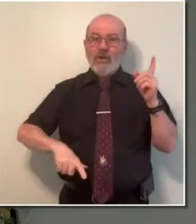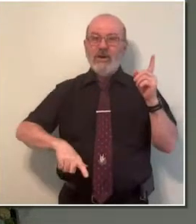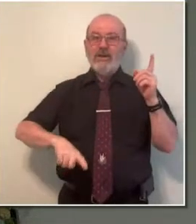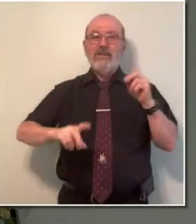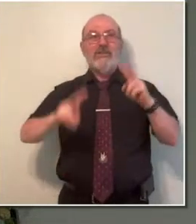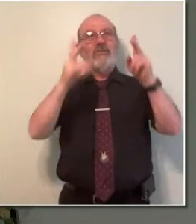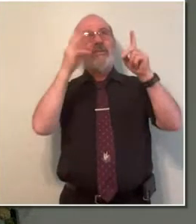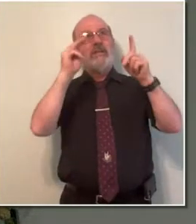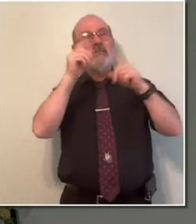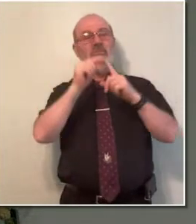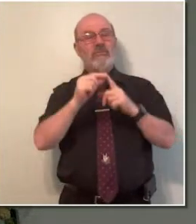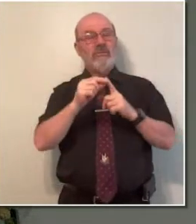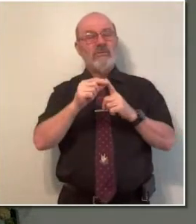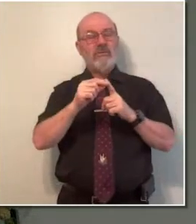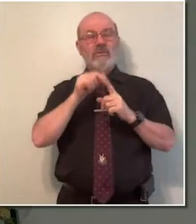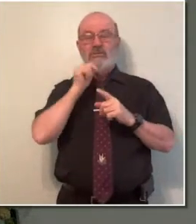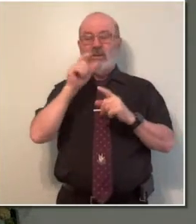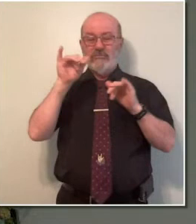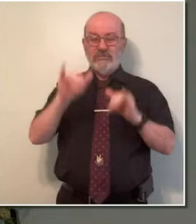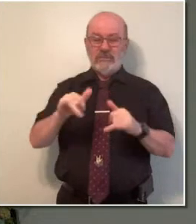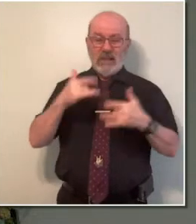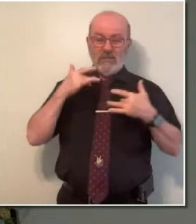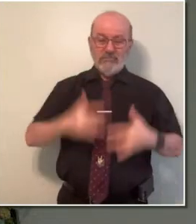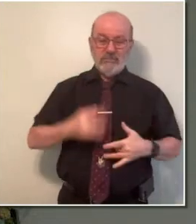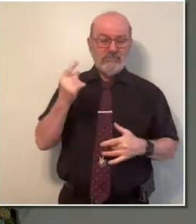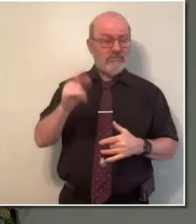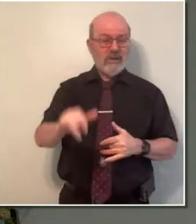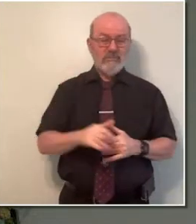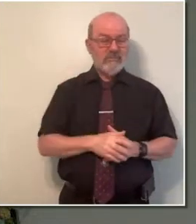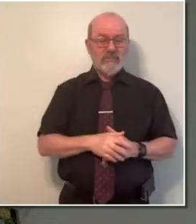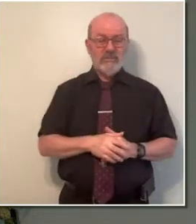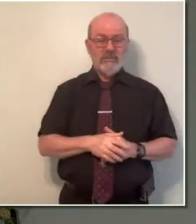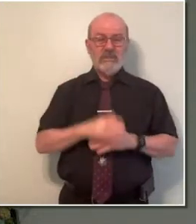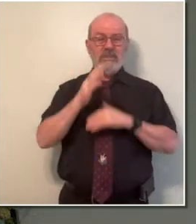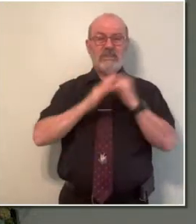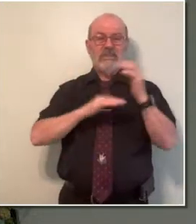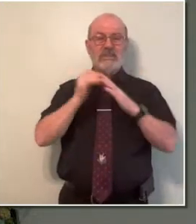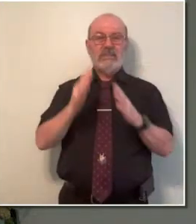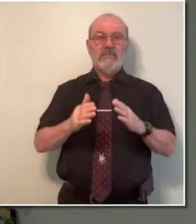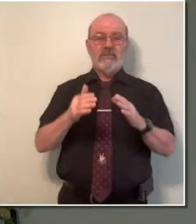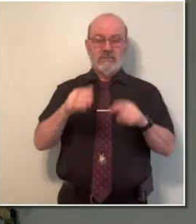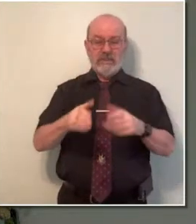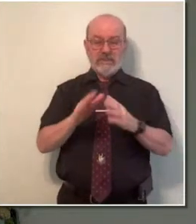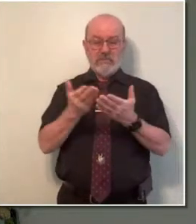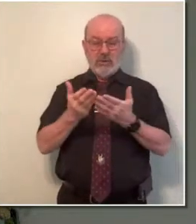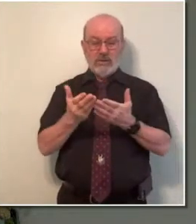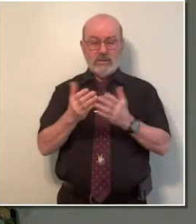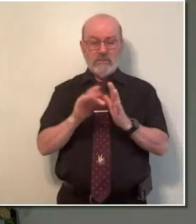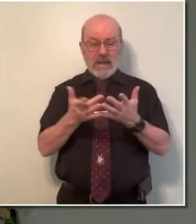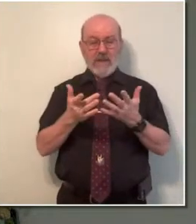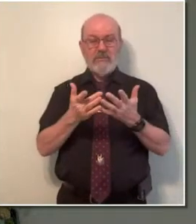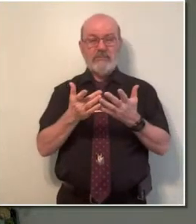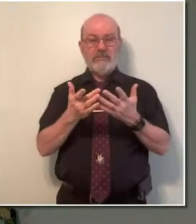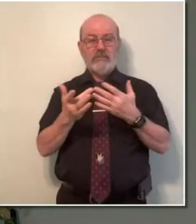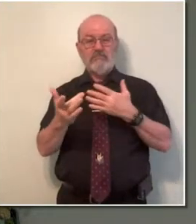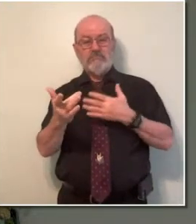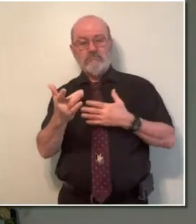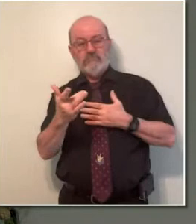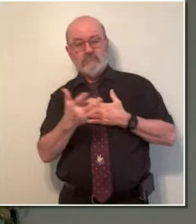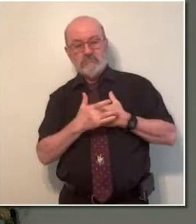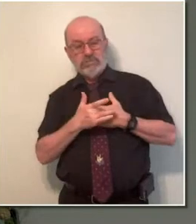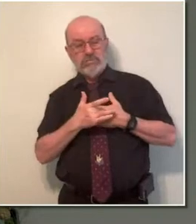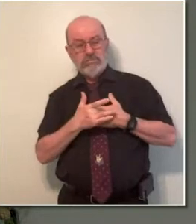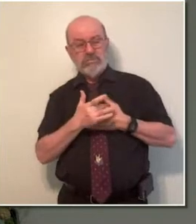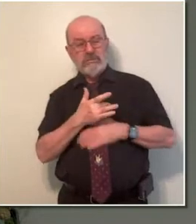word, you don't have to stay there forever. The comfort that comes from this book reaches into the very core of our hearts